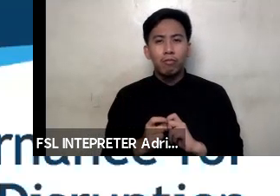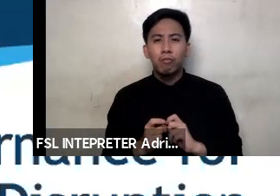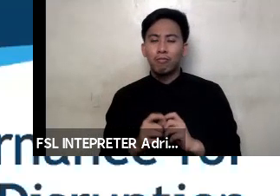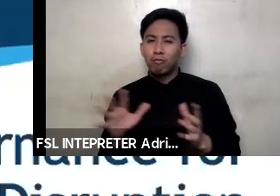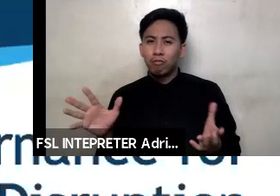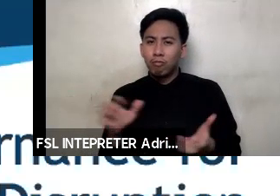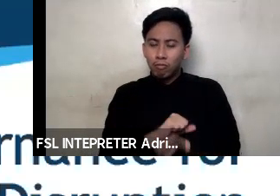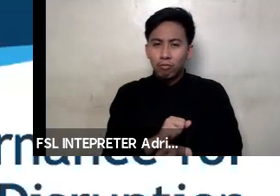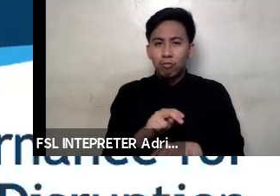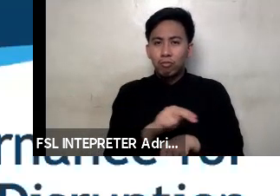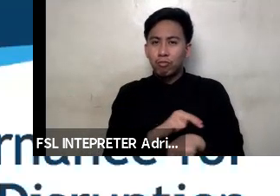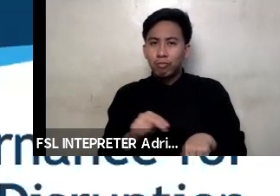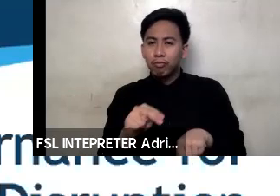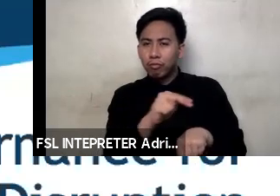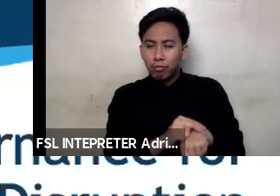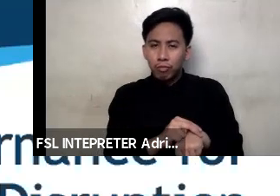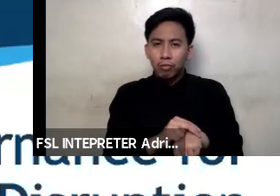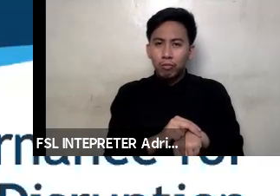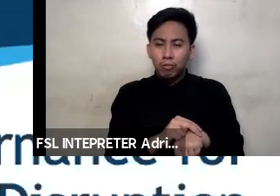pandemics will influence local government